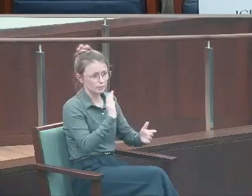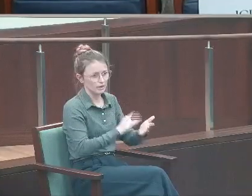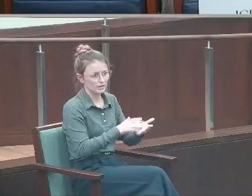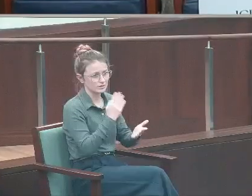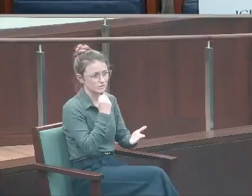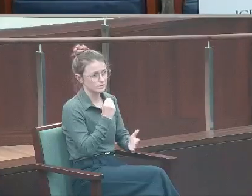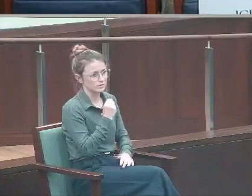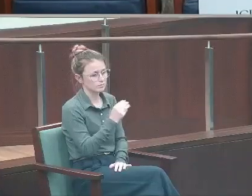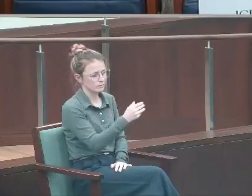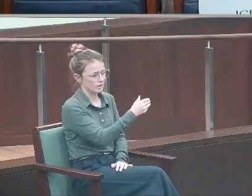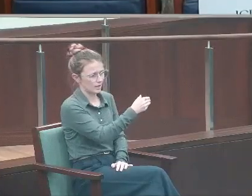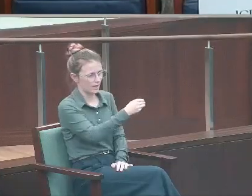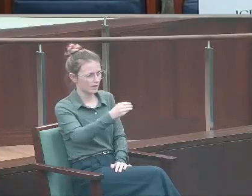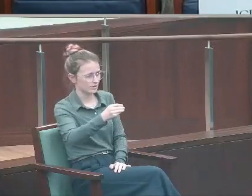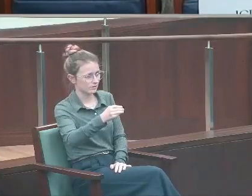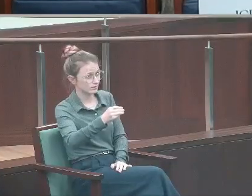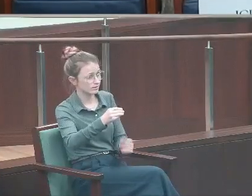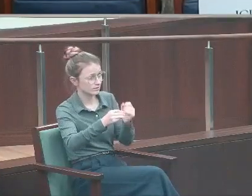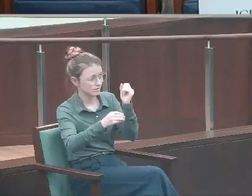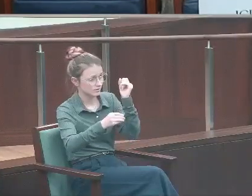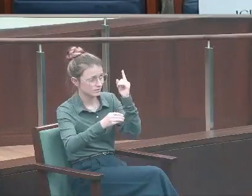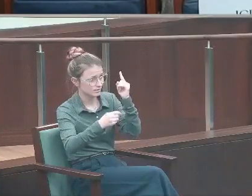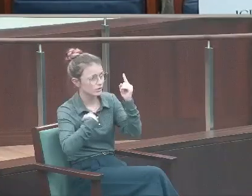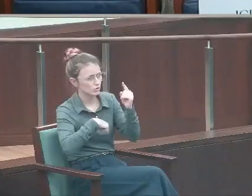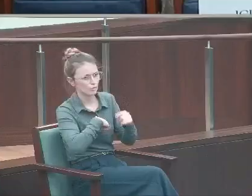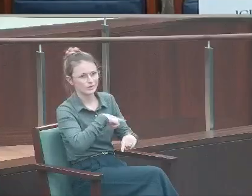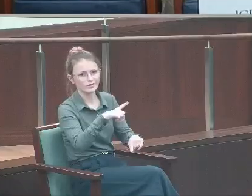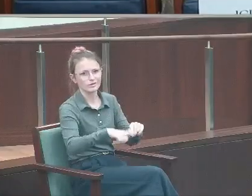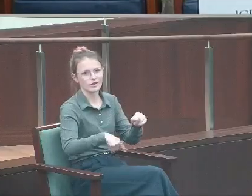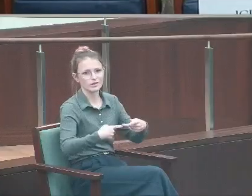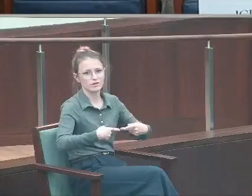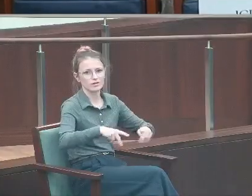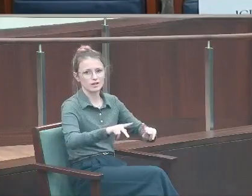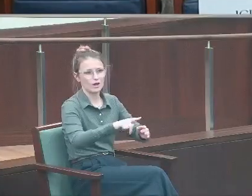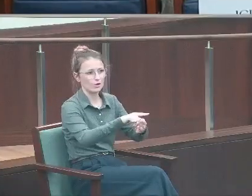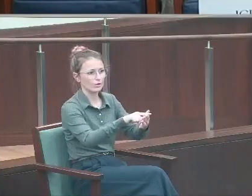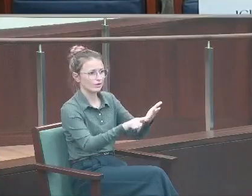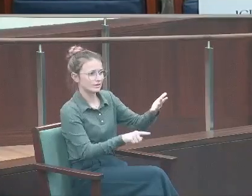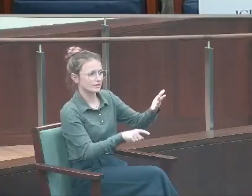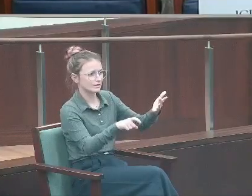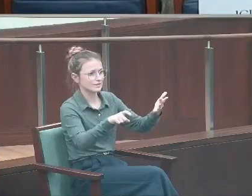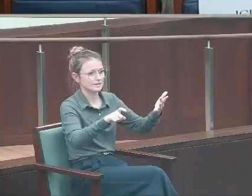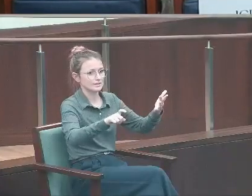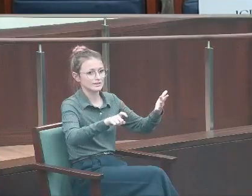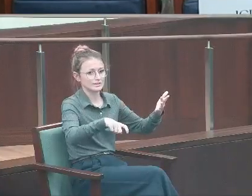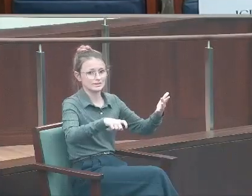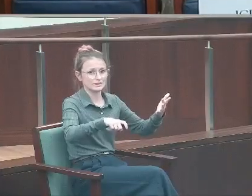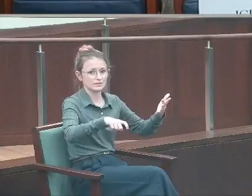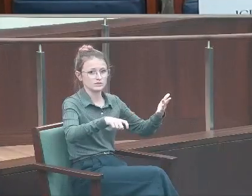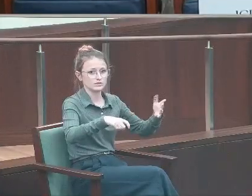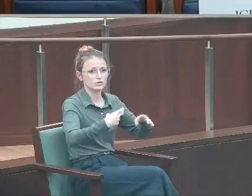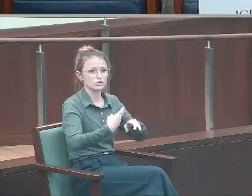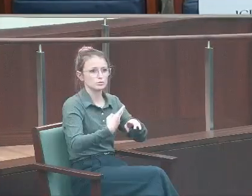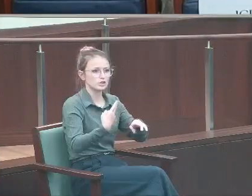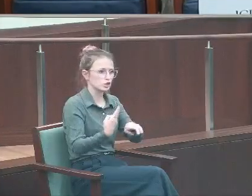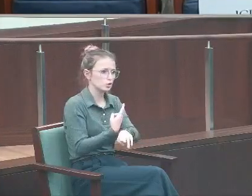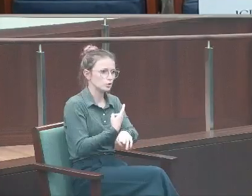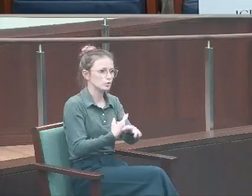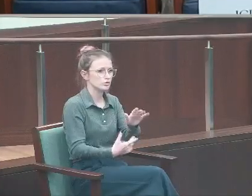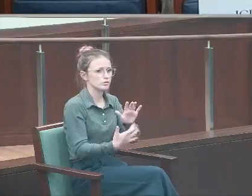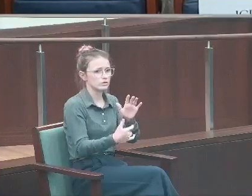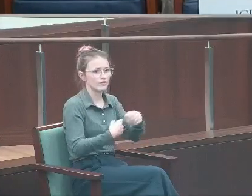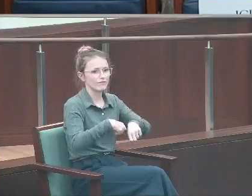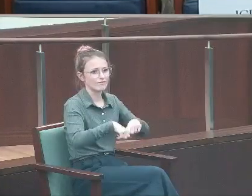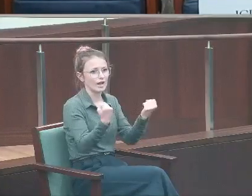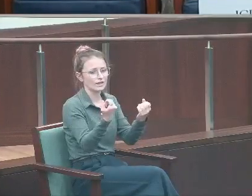And here's the kicker, we can't allow those needs to be used to violate the free